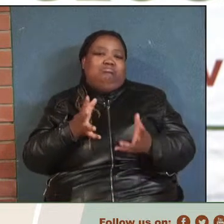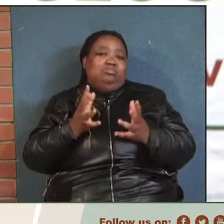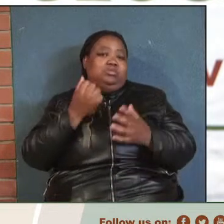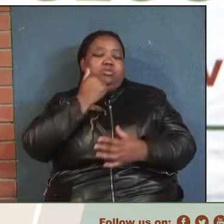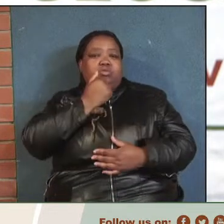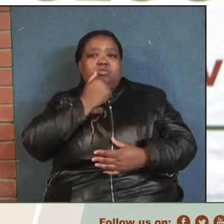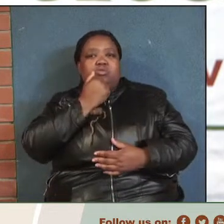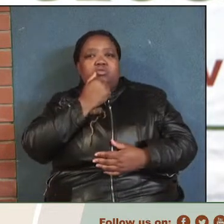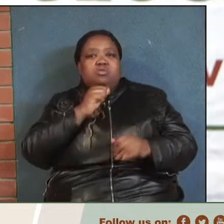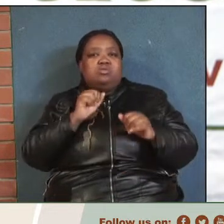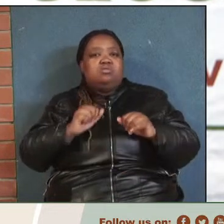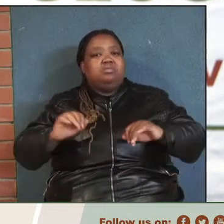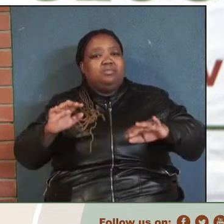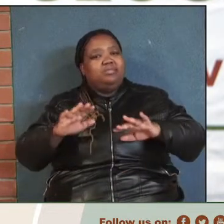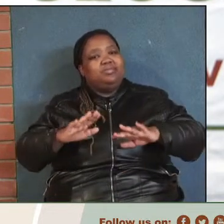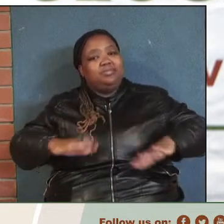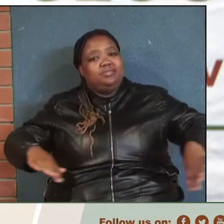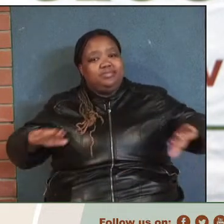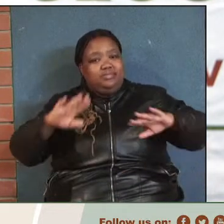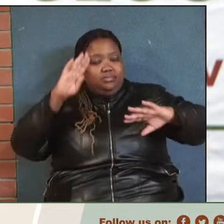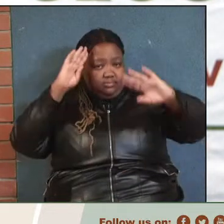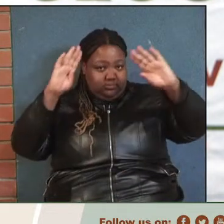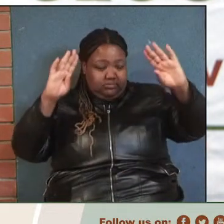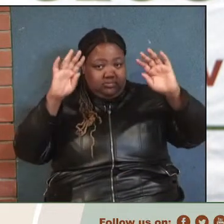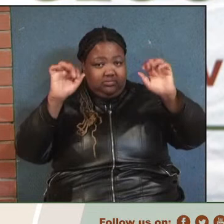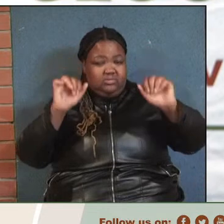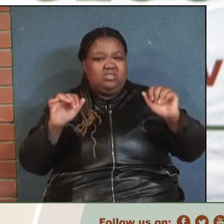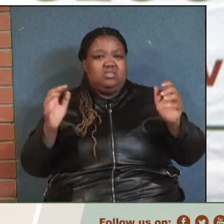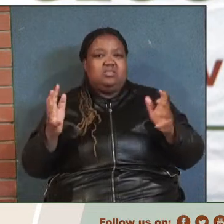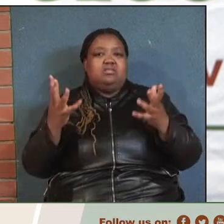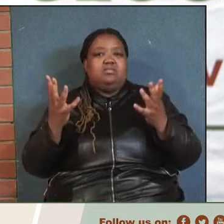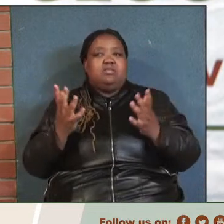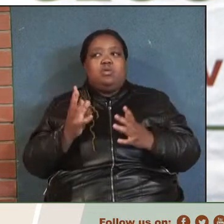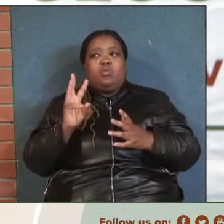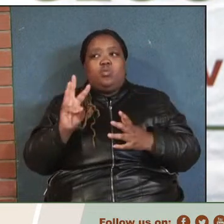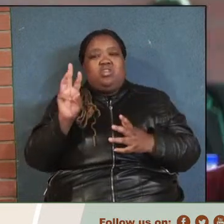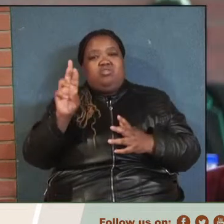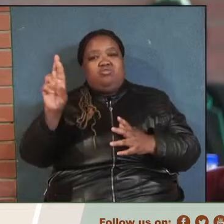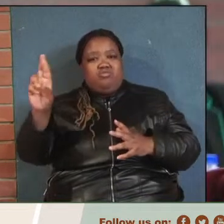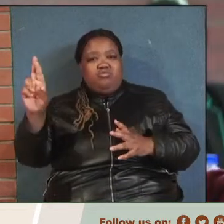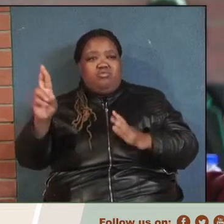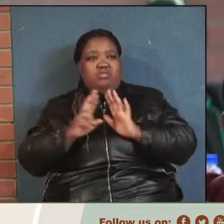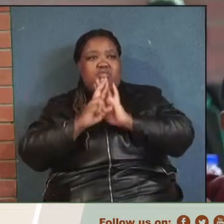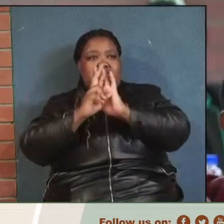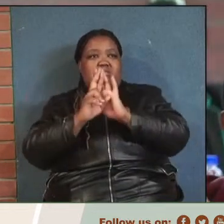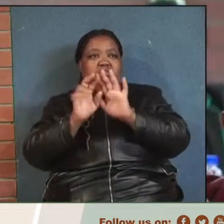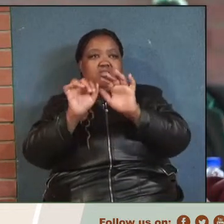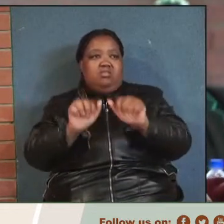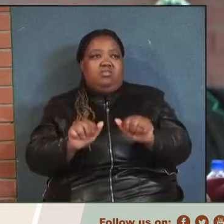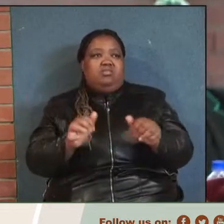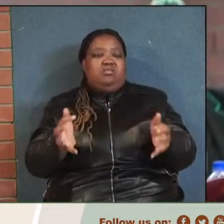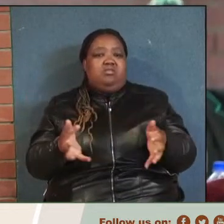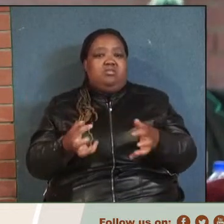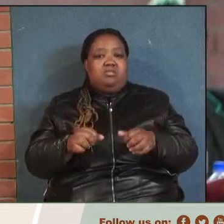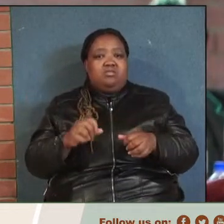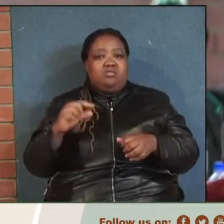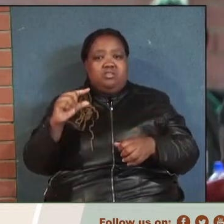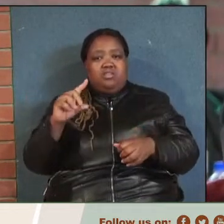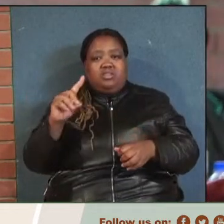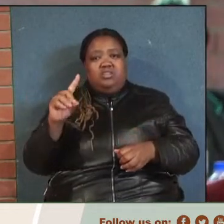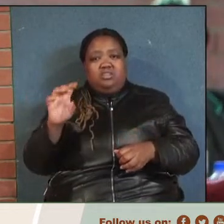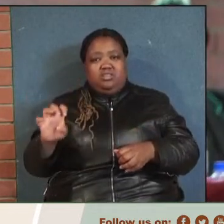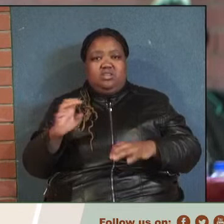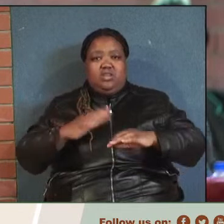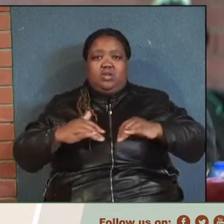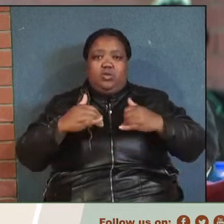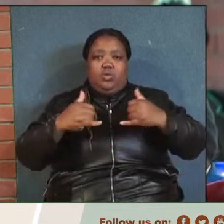Greetings to the House at large. I'm Honourable Arsib, representing West Rand in Commission 3, talking about the solution assessing the GDE school online